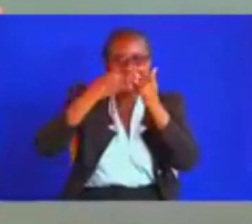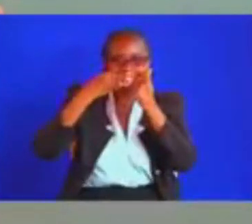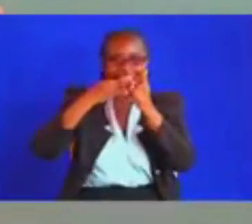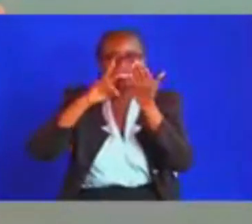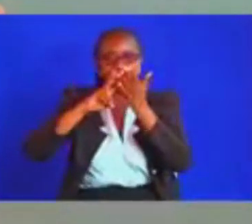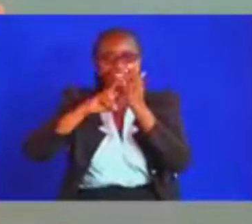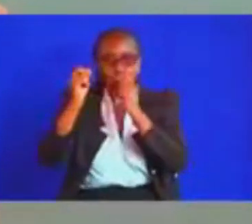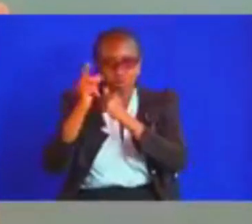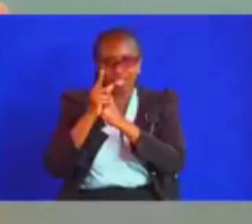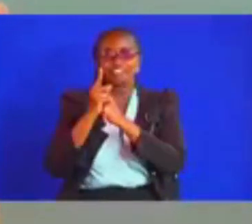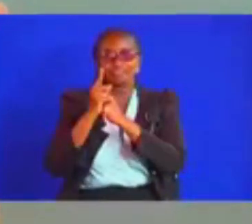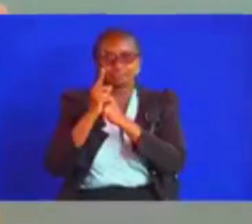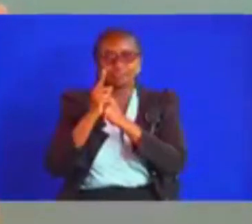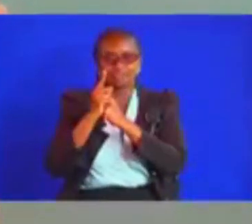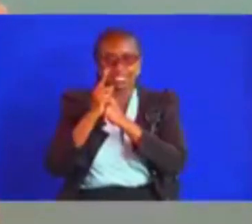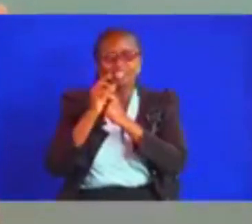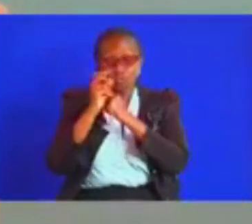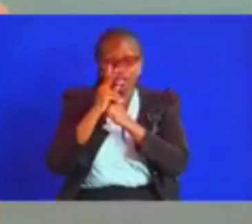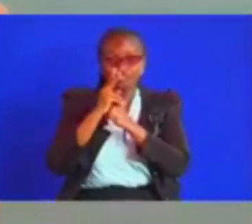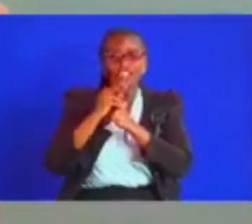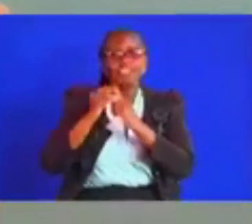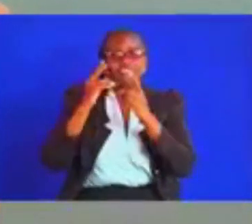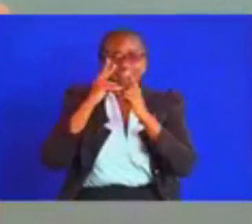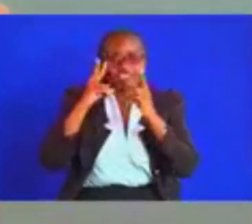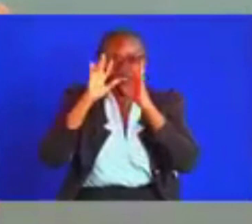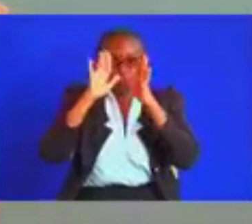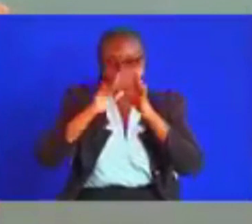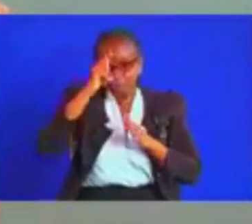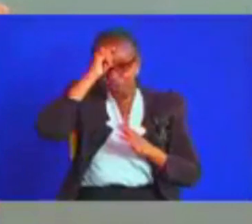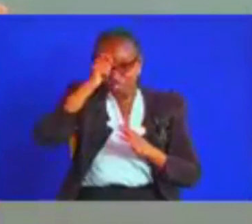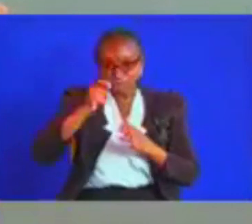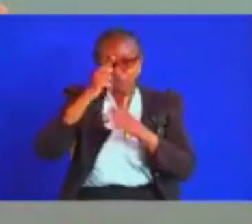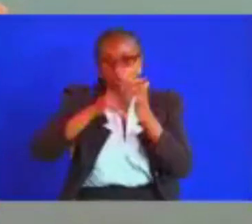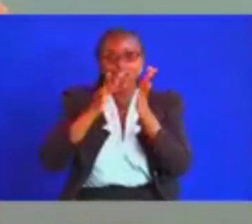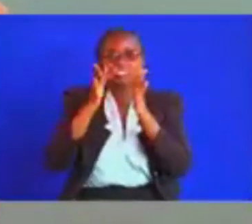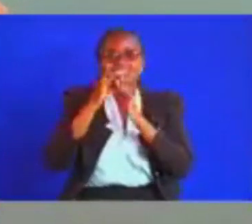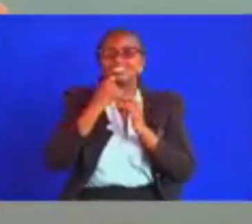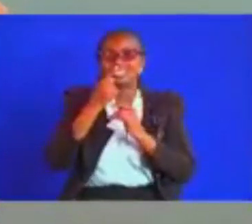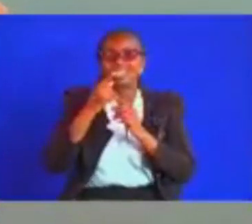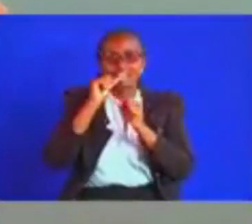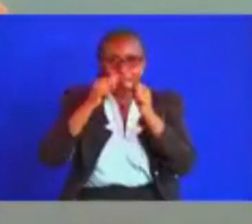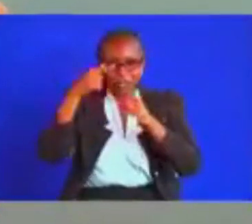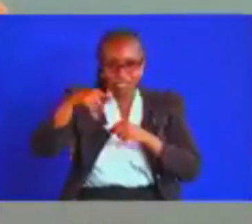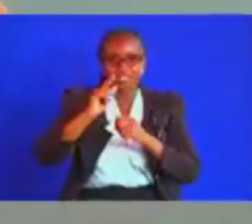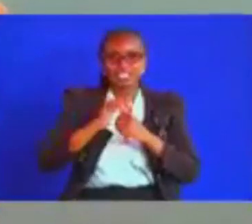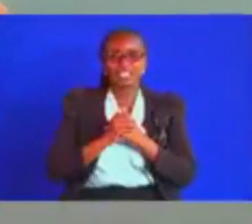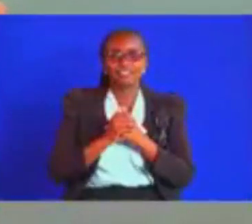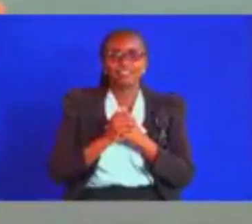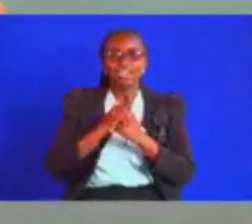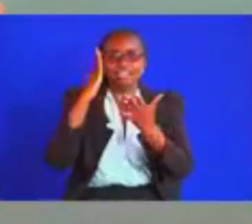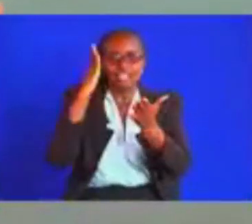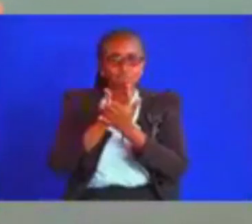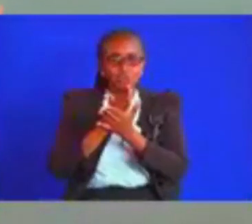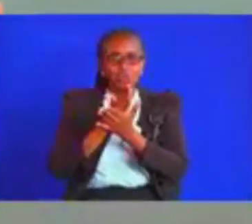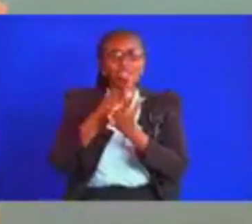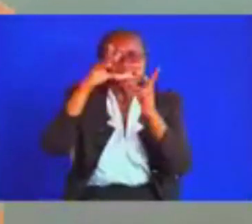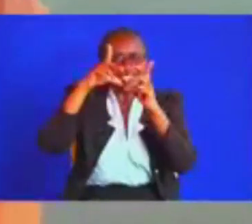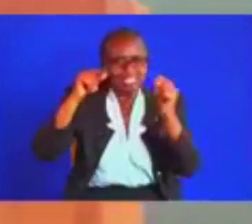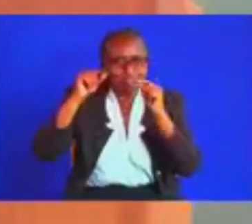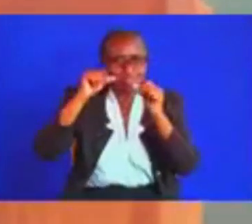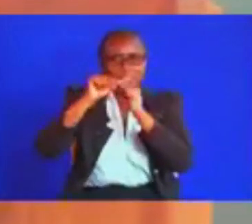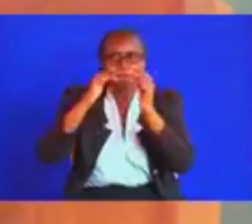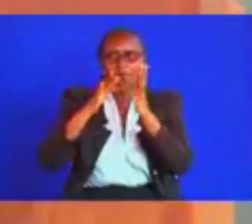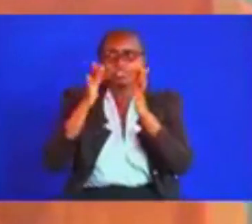about himself. It's important to respect what he said about himself. The truest statement about